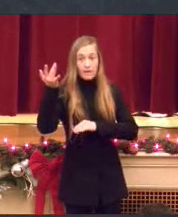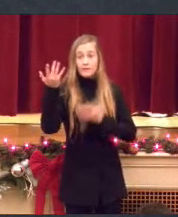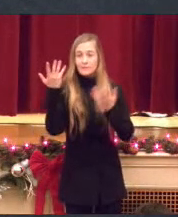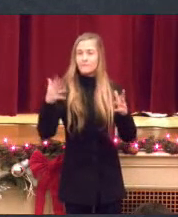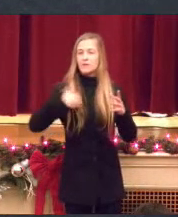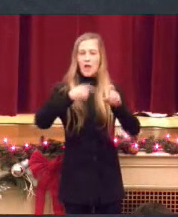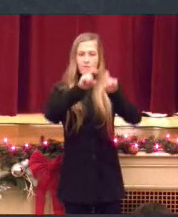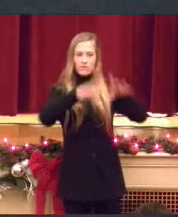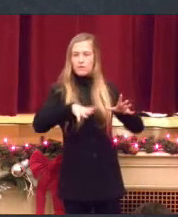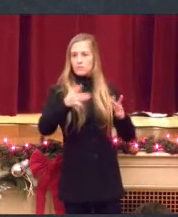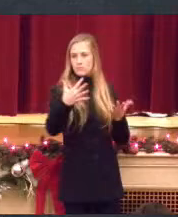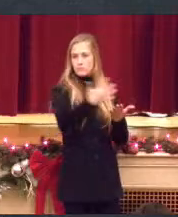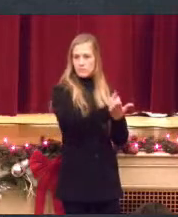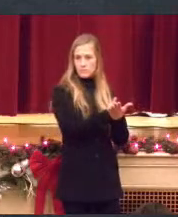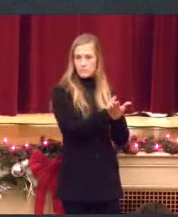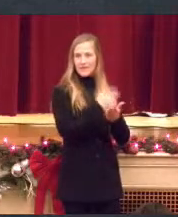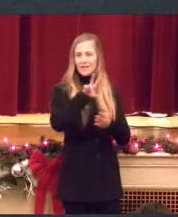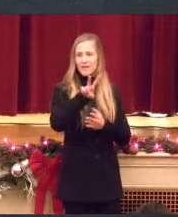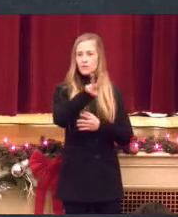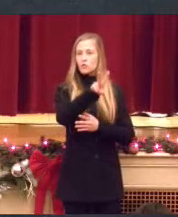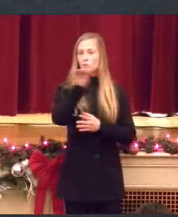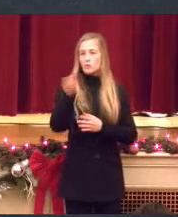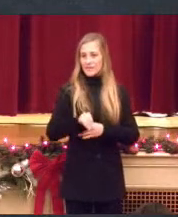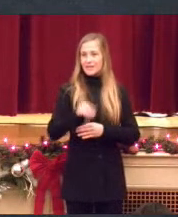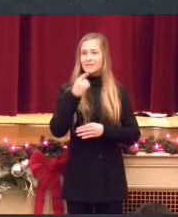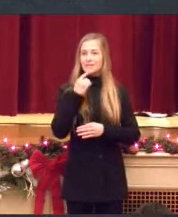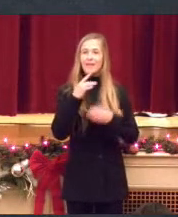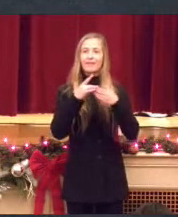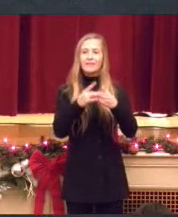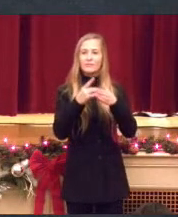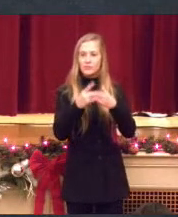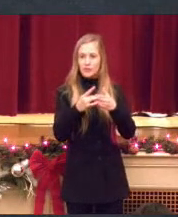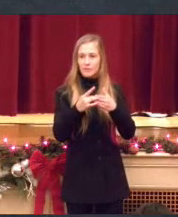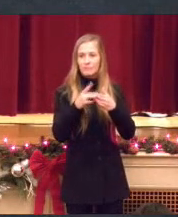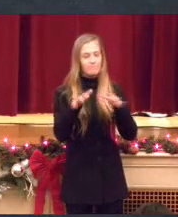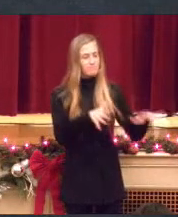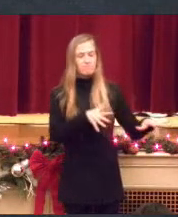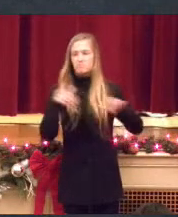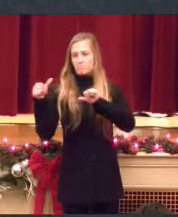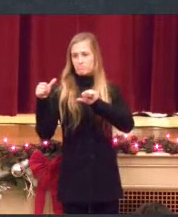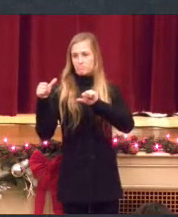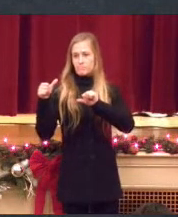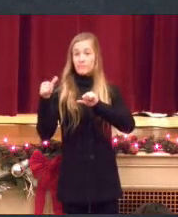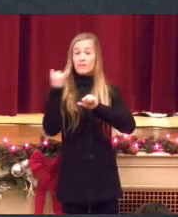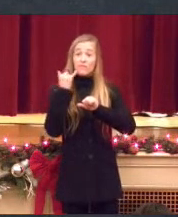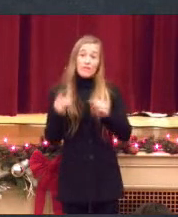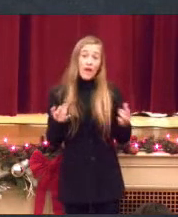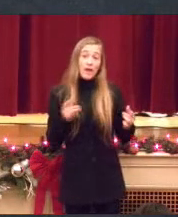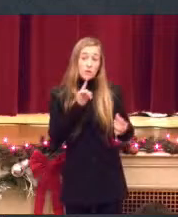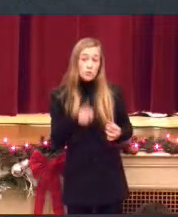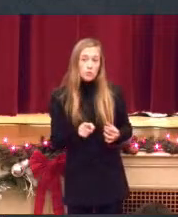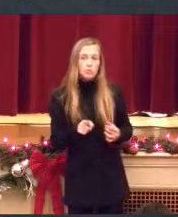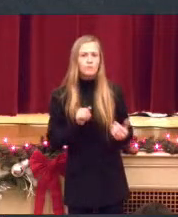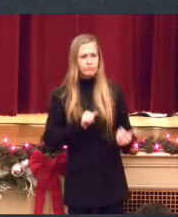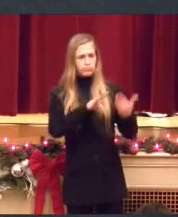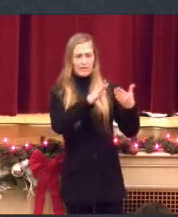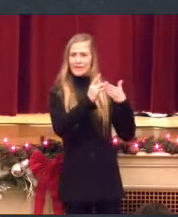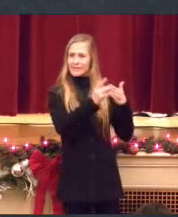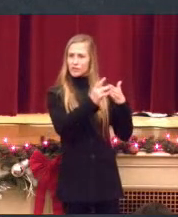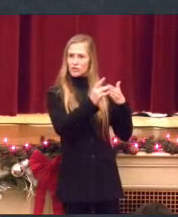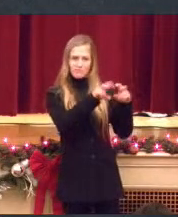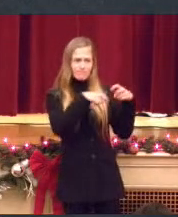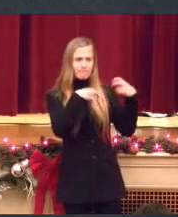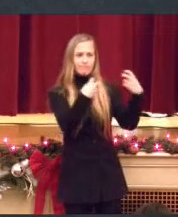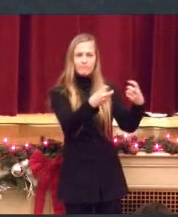survey, 72% of them say it has to do with leadership. So if in fact that's the case, let's address leadership and provide ongoing